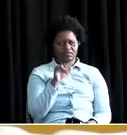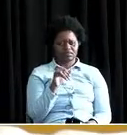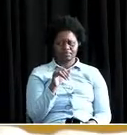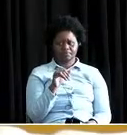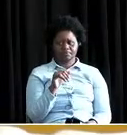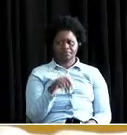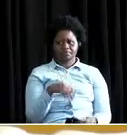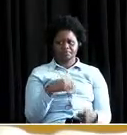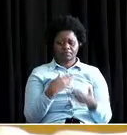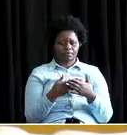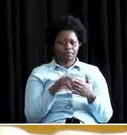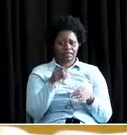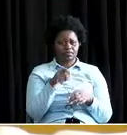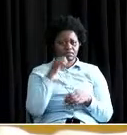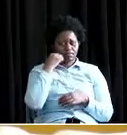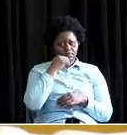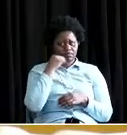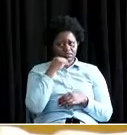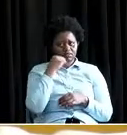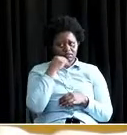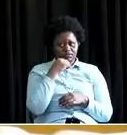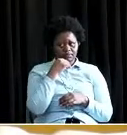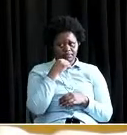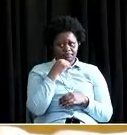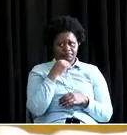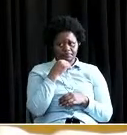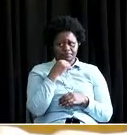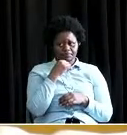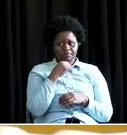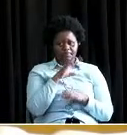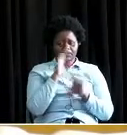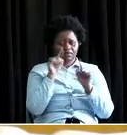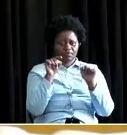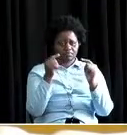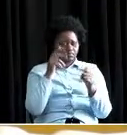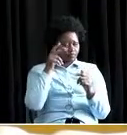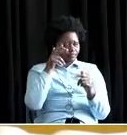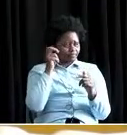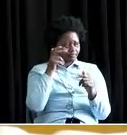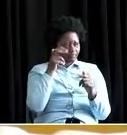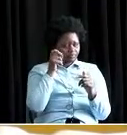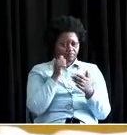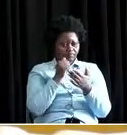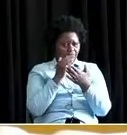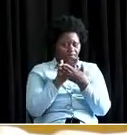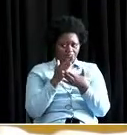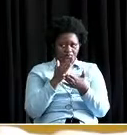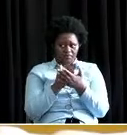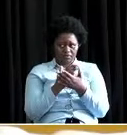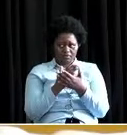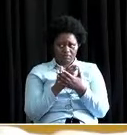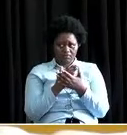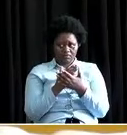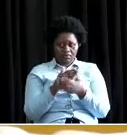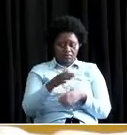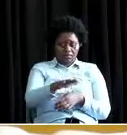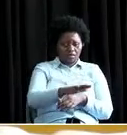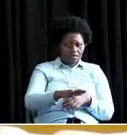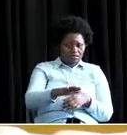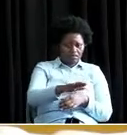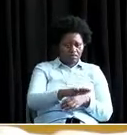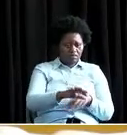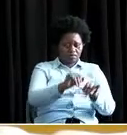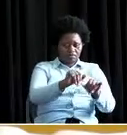Councillor Ben, I must apologize. You are not audible at all. I'm not sure whether it's the area where you